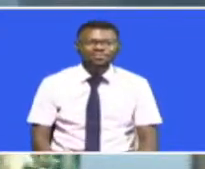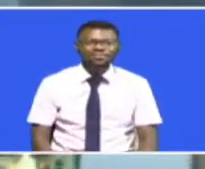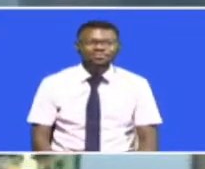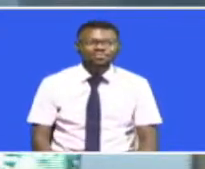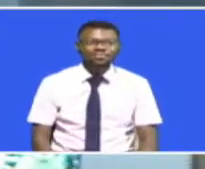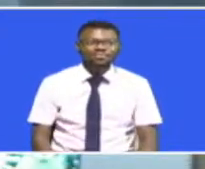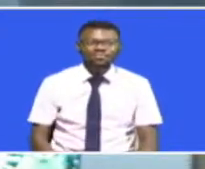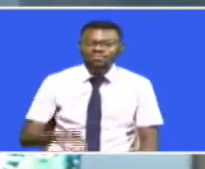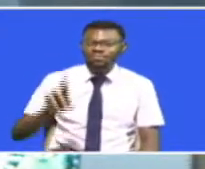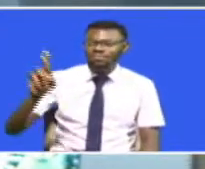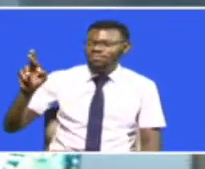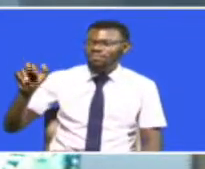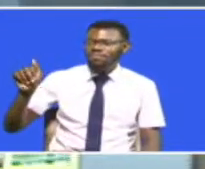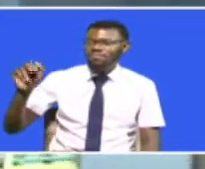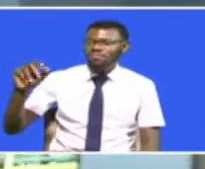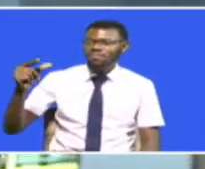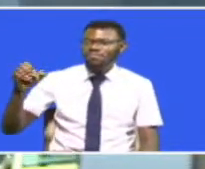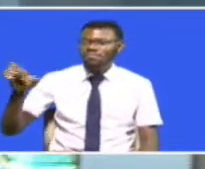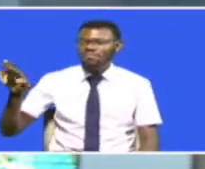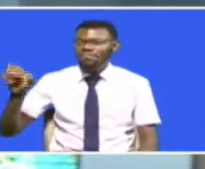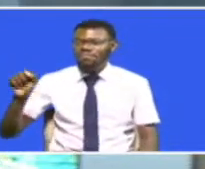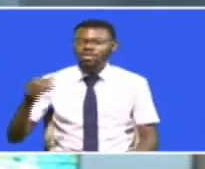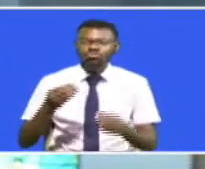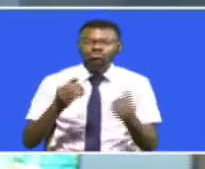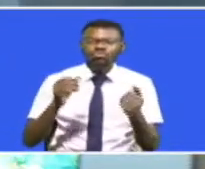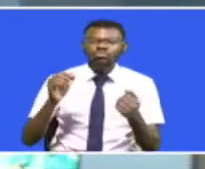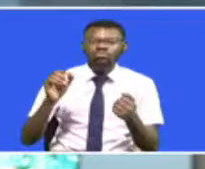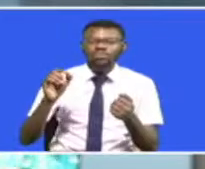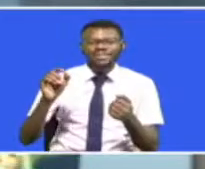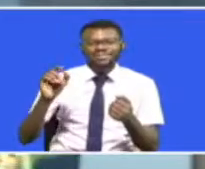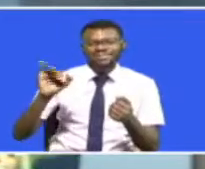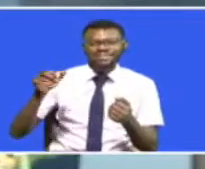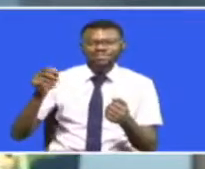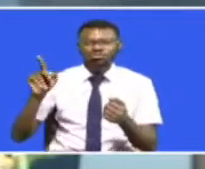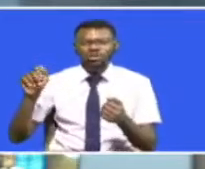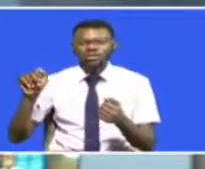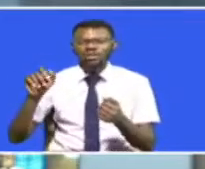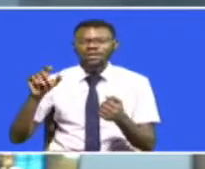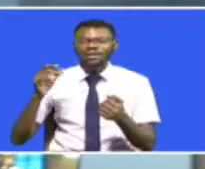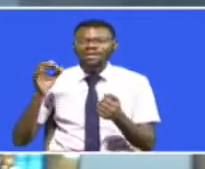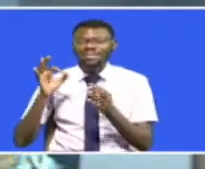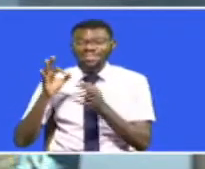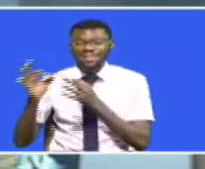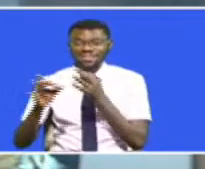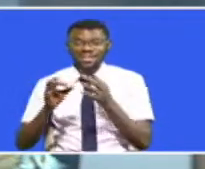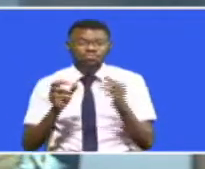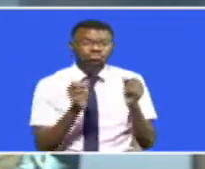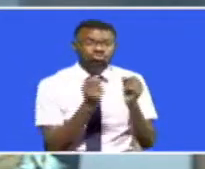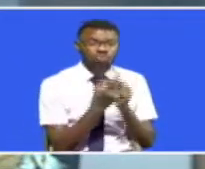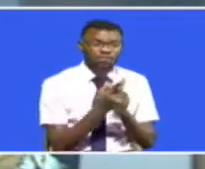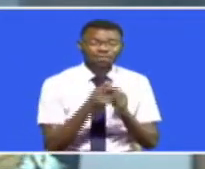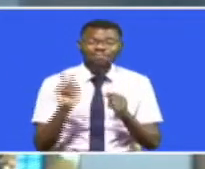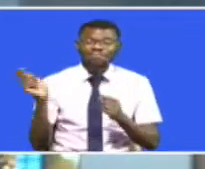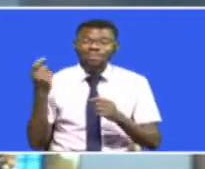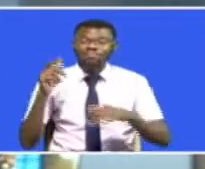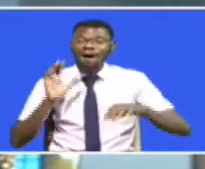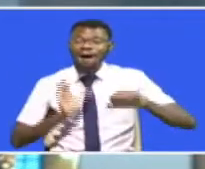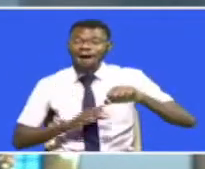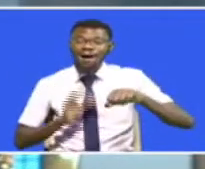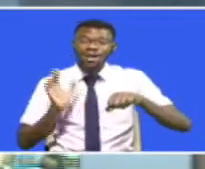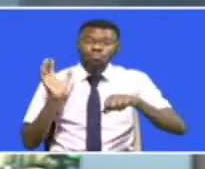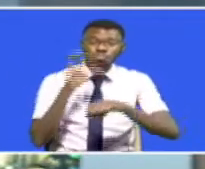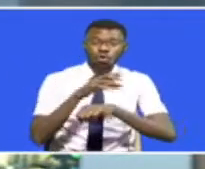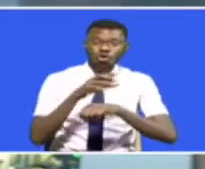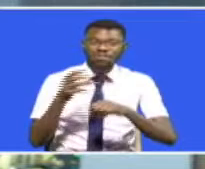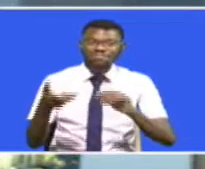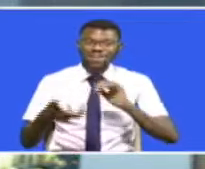Rangers Women Club routed Jaguars 33-12 to record their first win of the season in the Kenya Handball National Federation